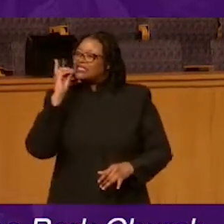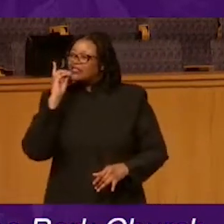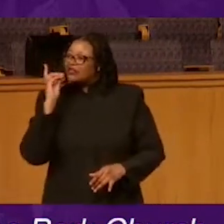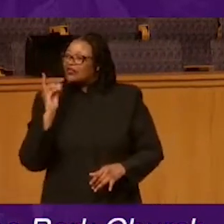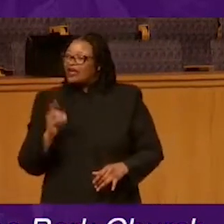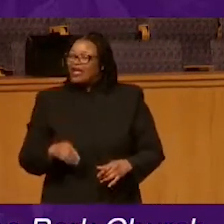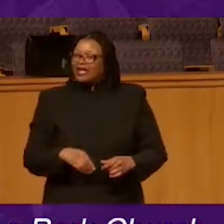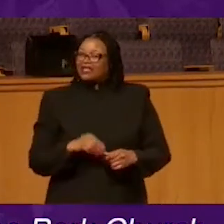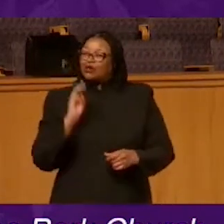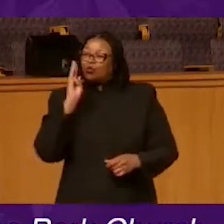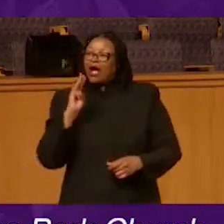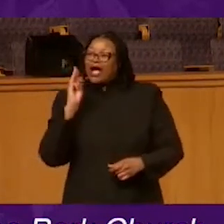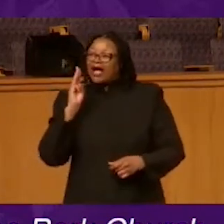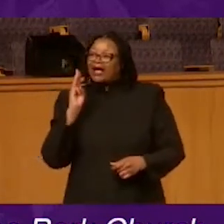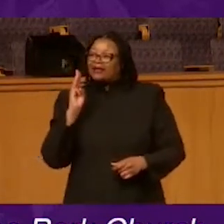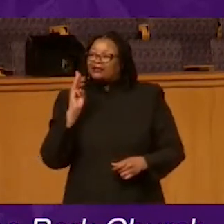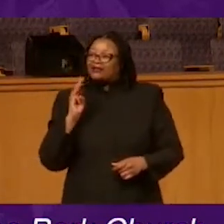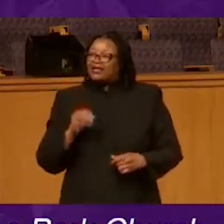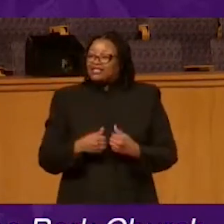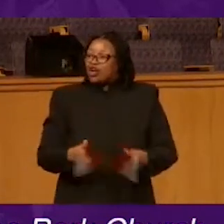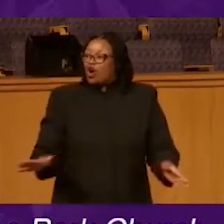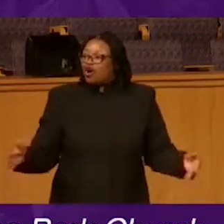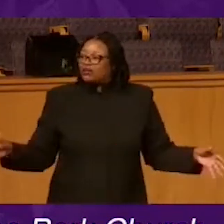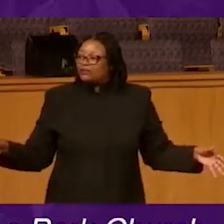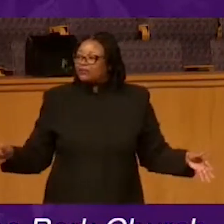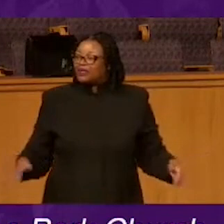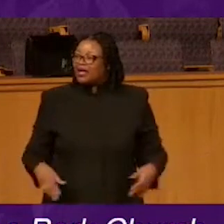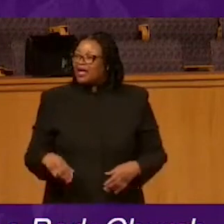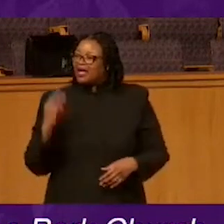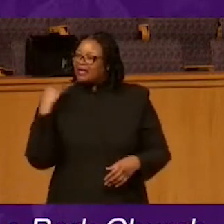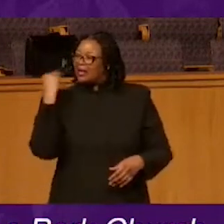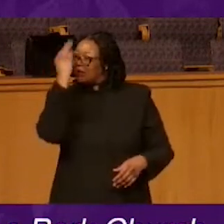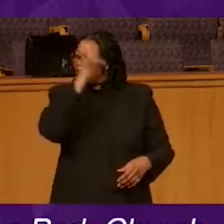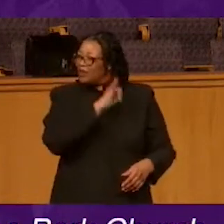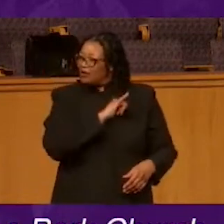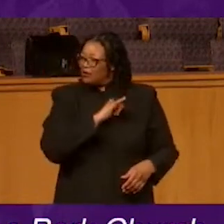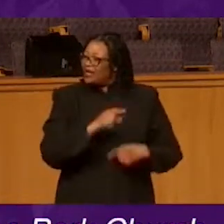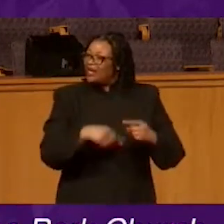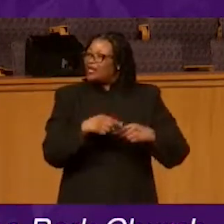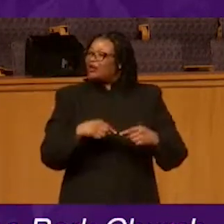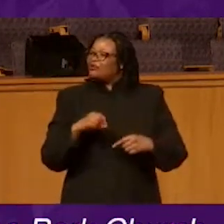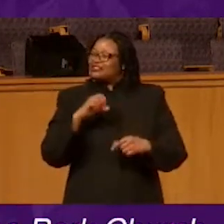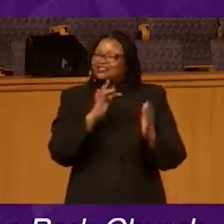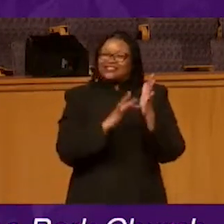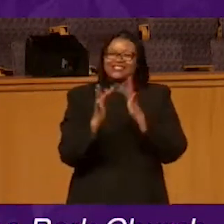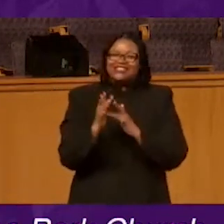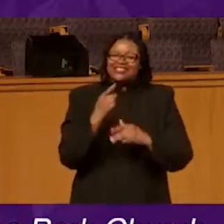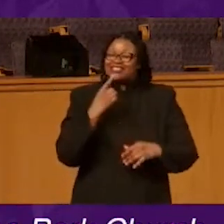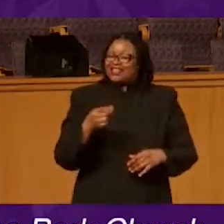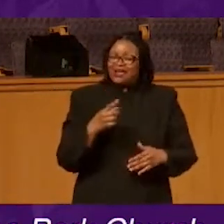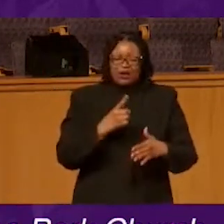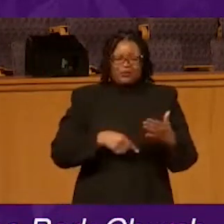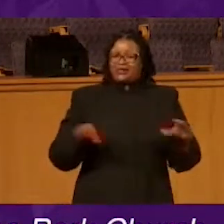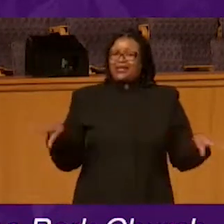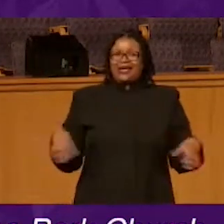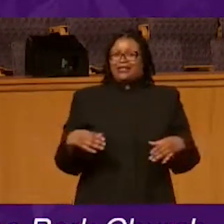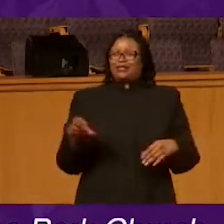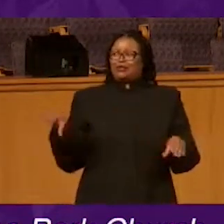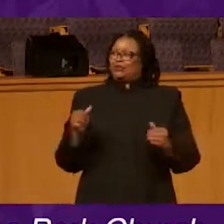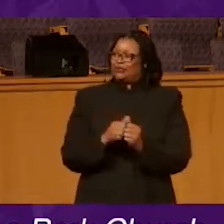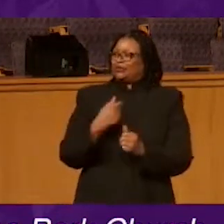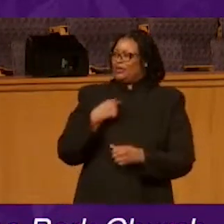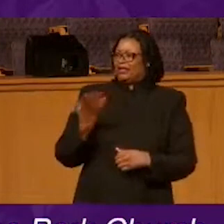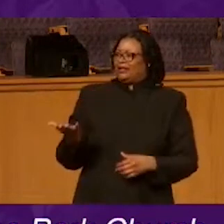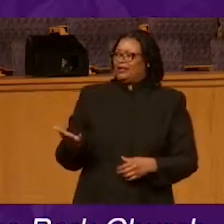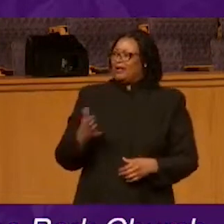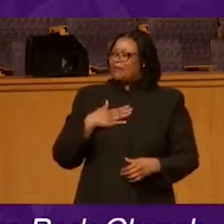run out. Mary goes to Jesus with the issue and Jesus says, what's that got to do with me? My hour has not yet